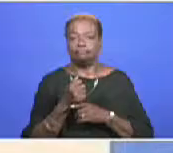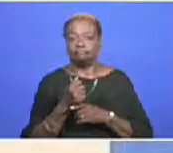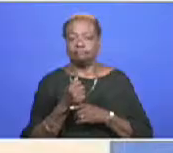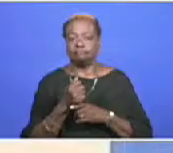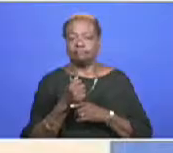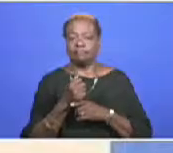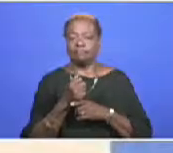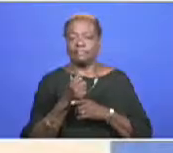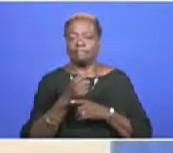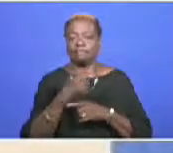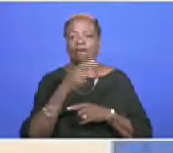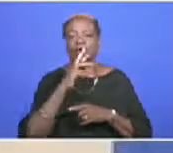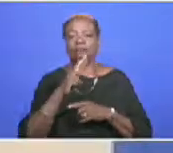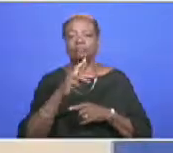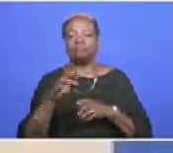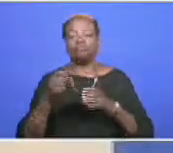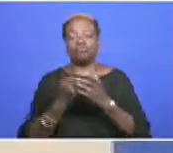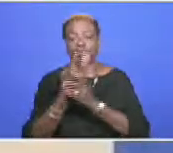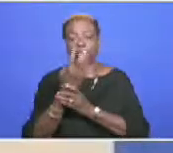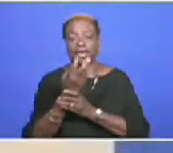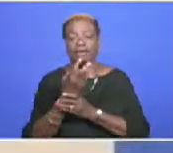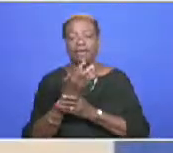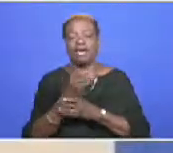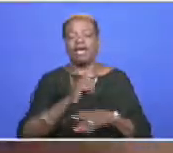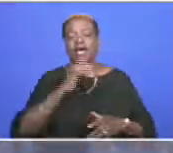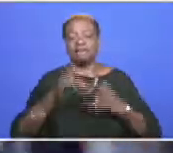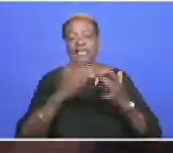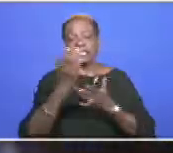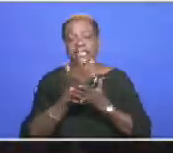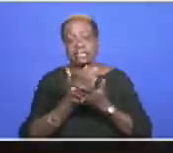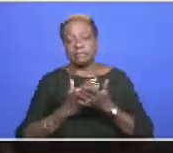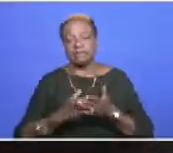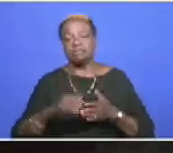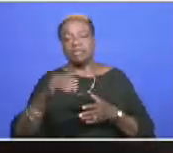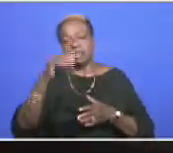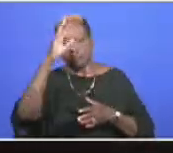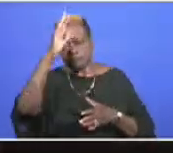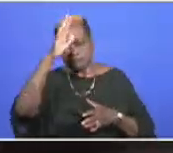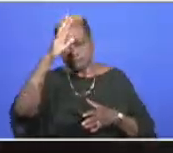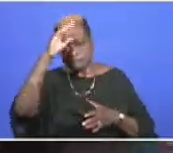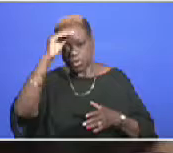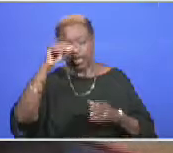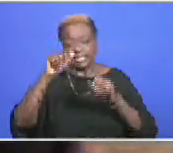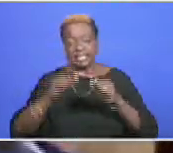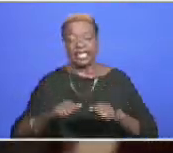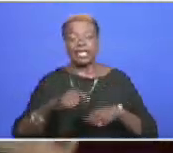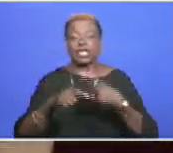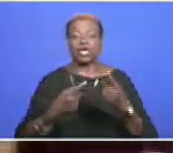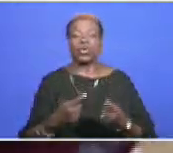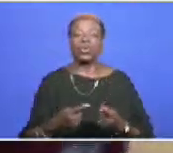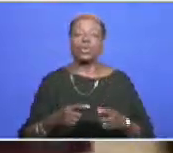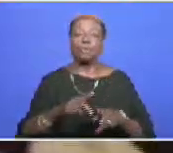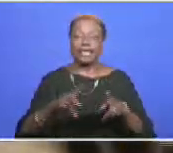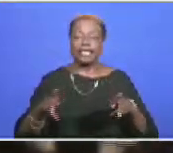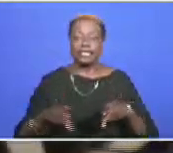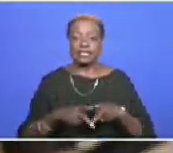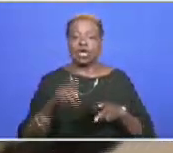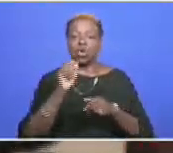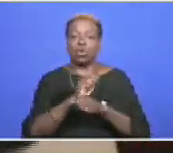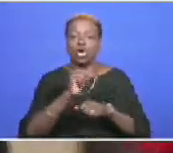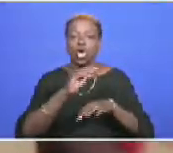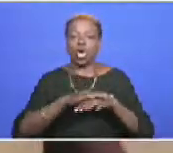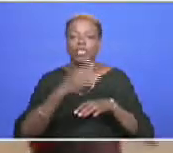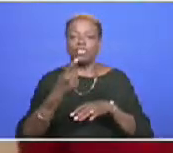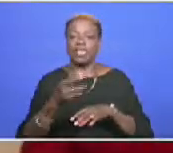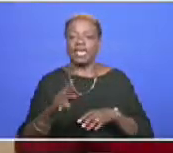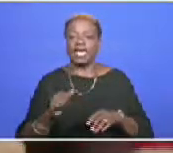change. Their game has grown by leaps and bounds. I really feel like some of these guys can go places once they remain disciplined and work on their game and have the right attitude. I've been with the camp from